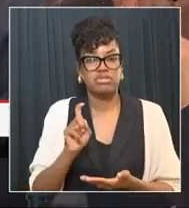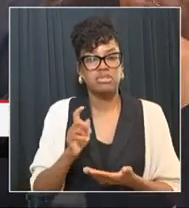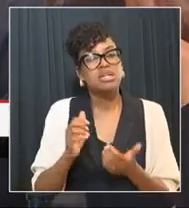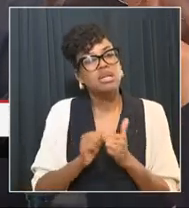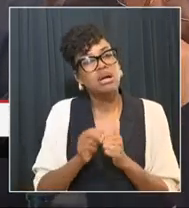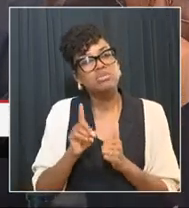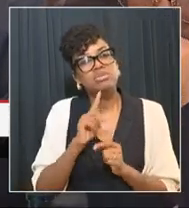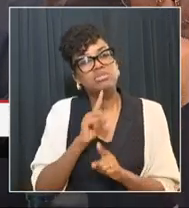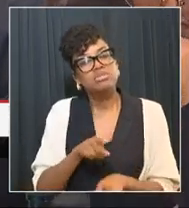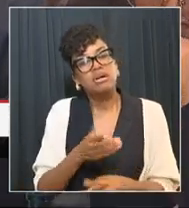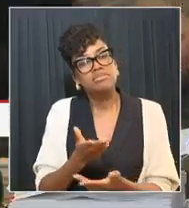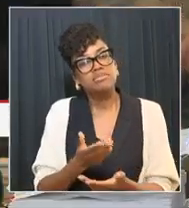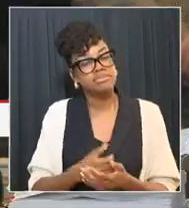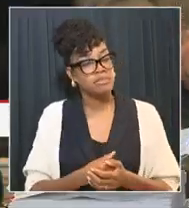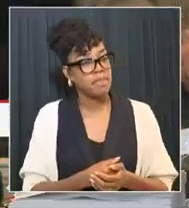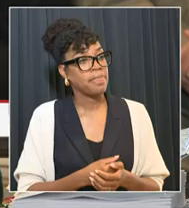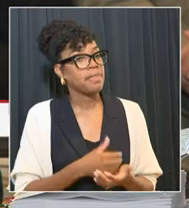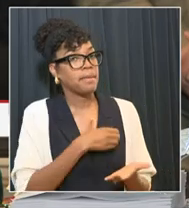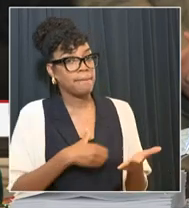that